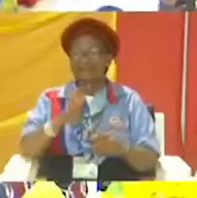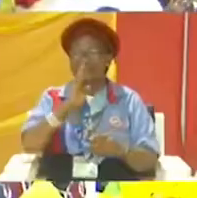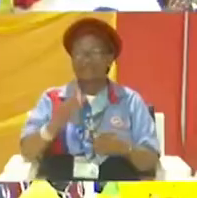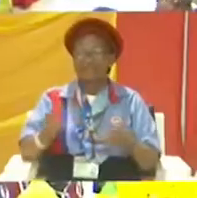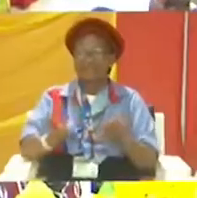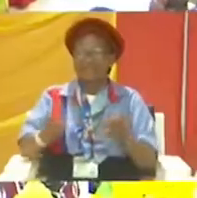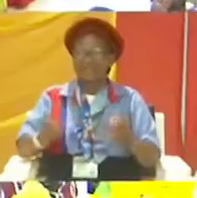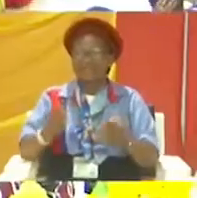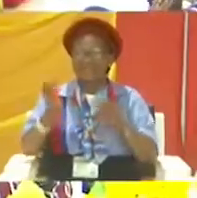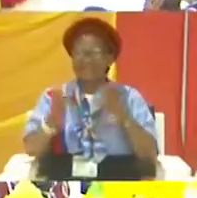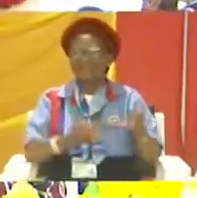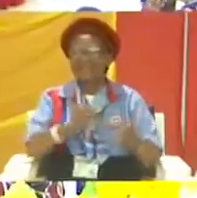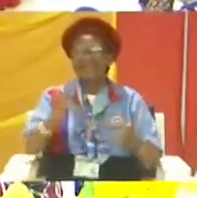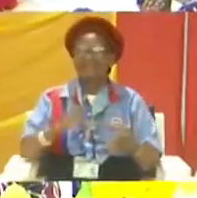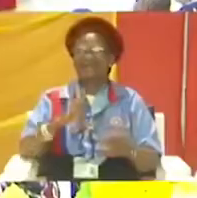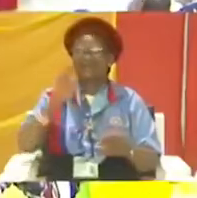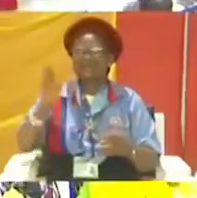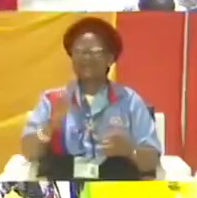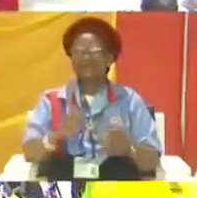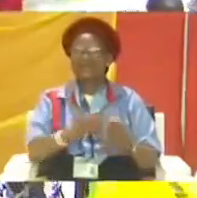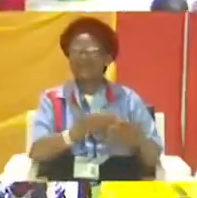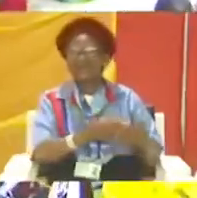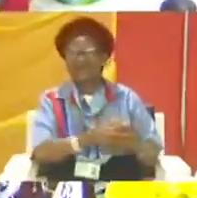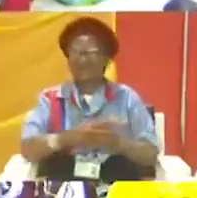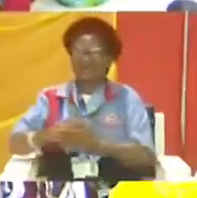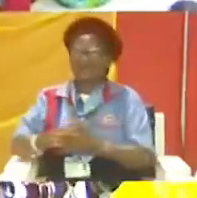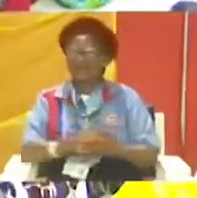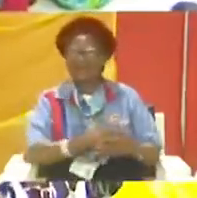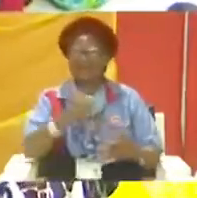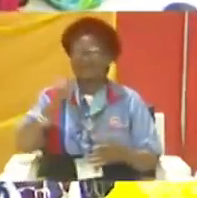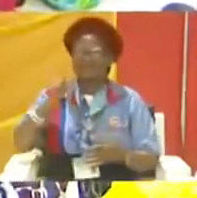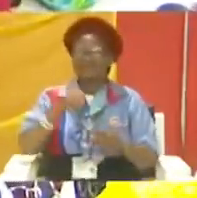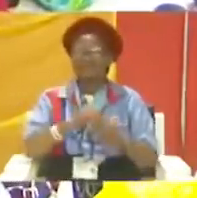babies. In Jesus' mighty name, we have